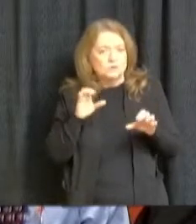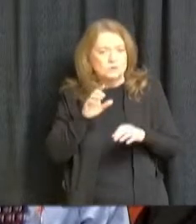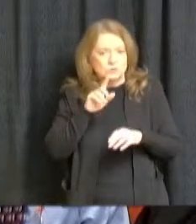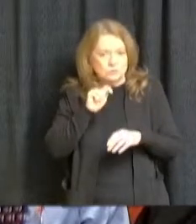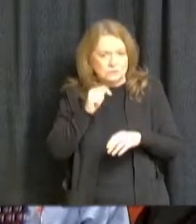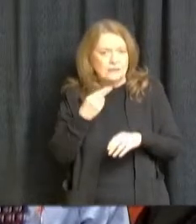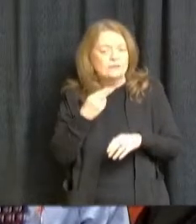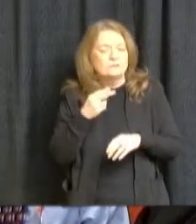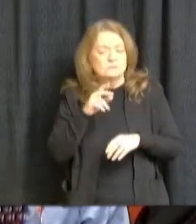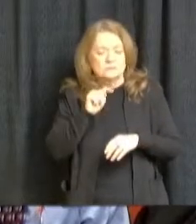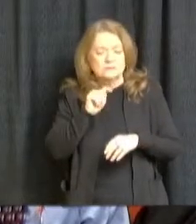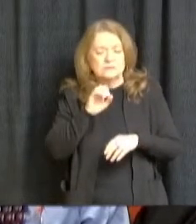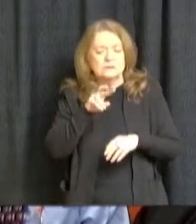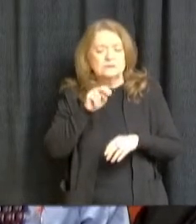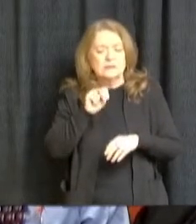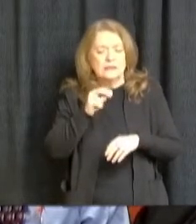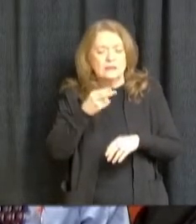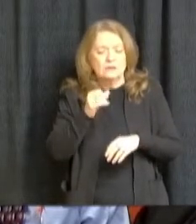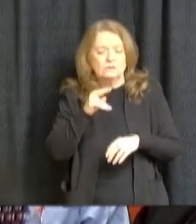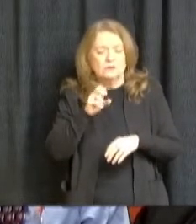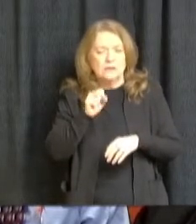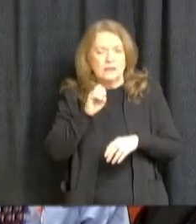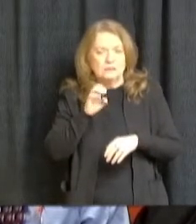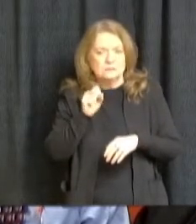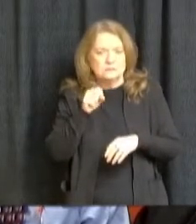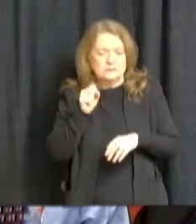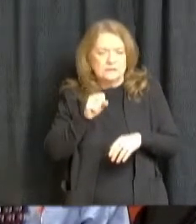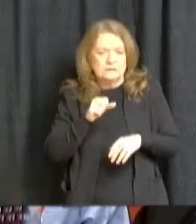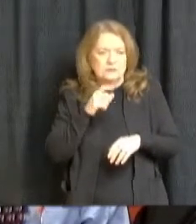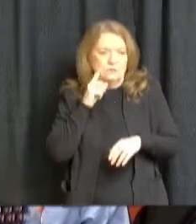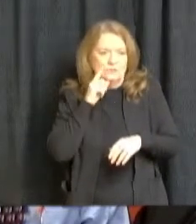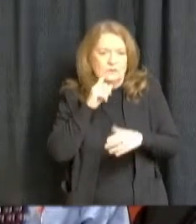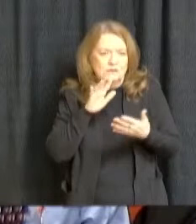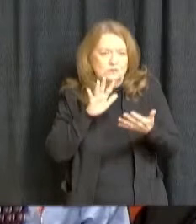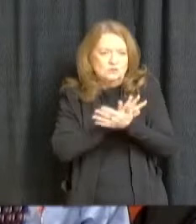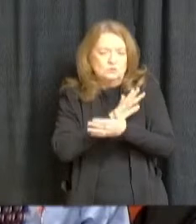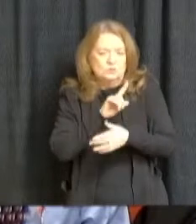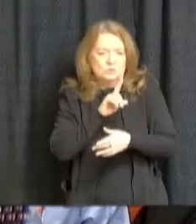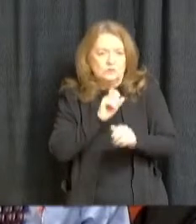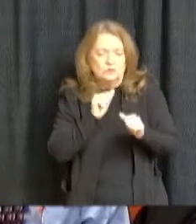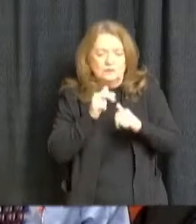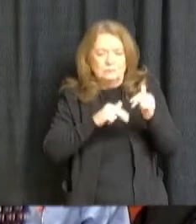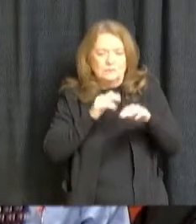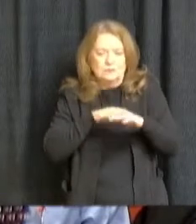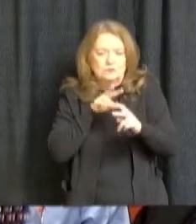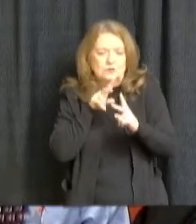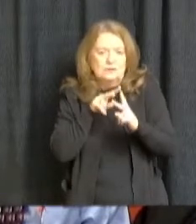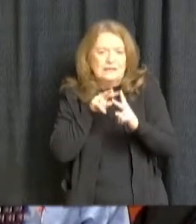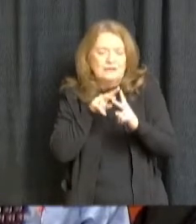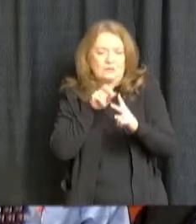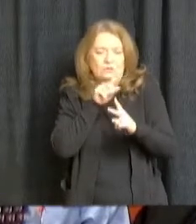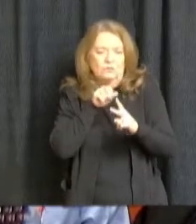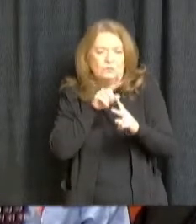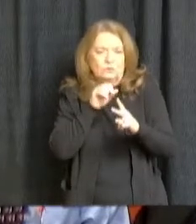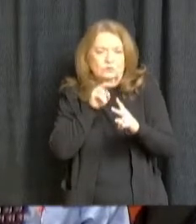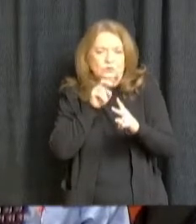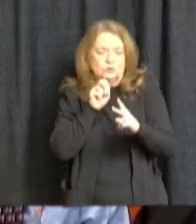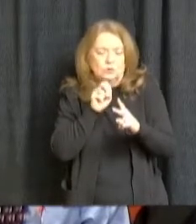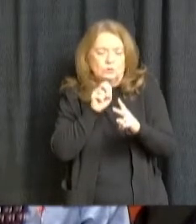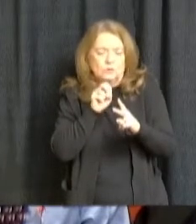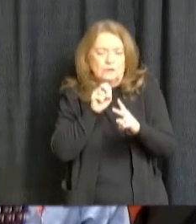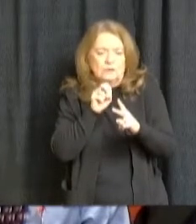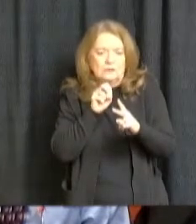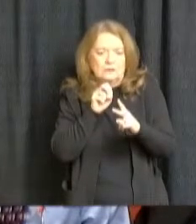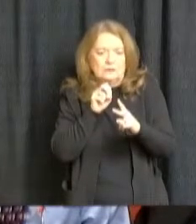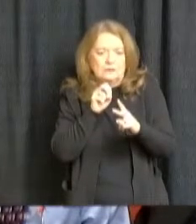yes. Okay. I guess I don't think it was a trick question. You can build on either one of them. And I don't think at the time the C2